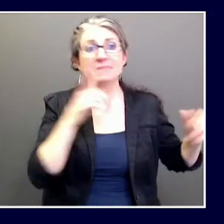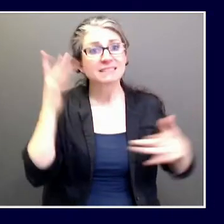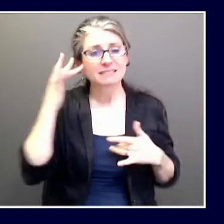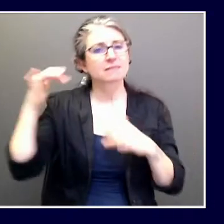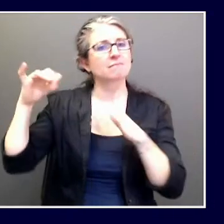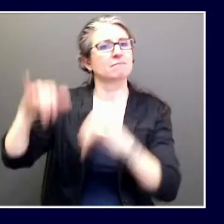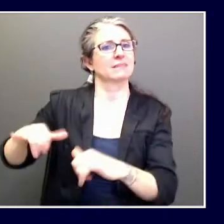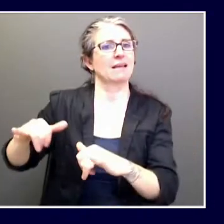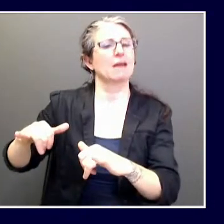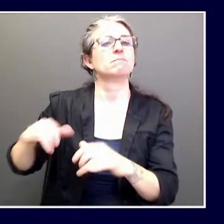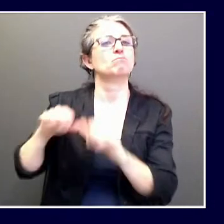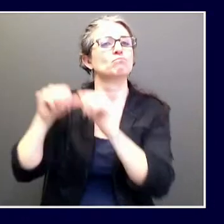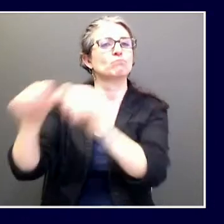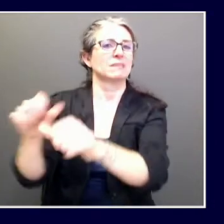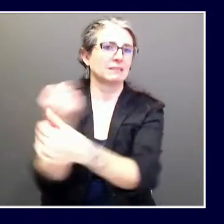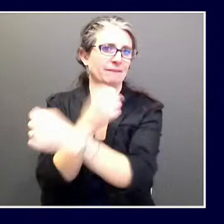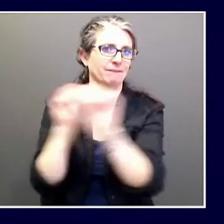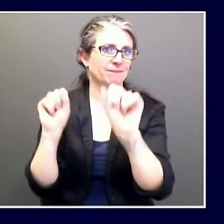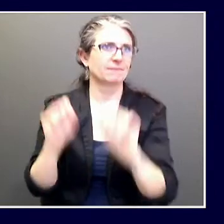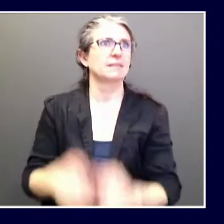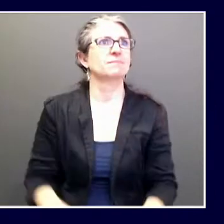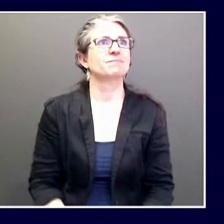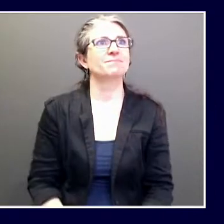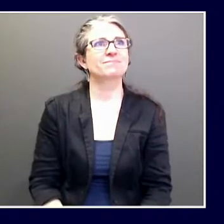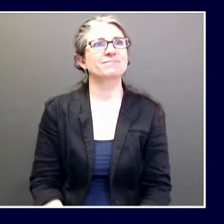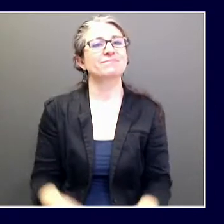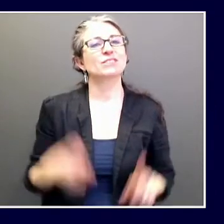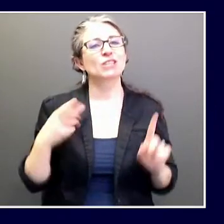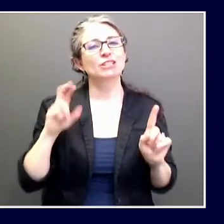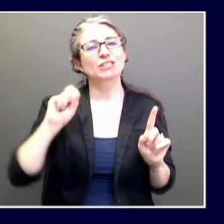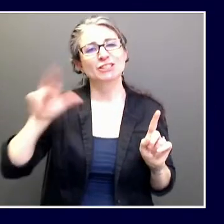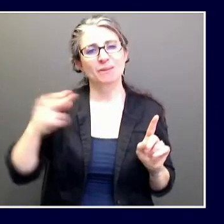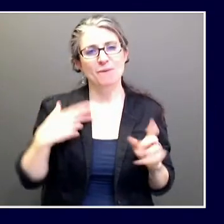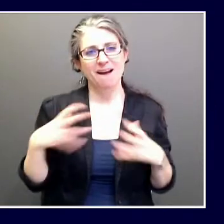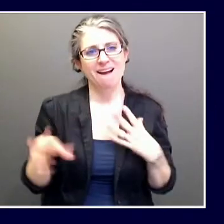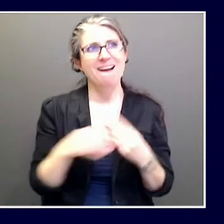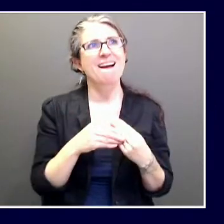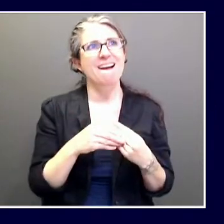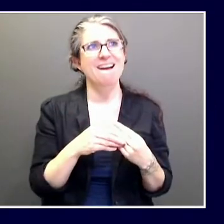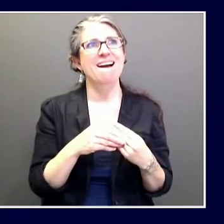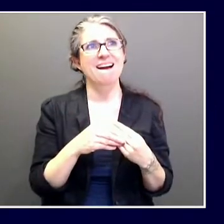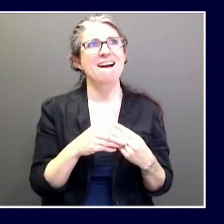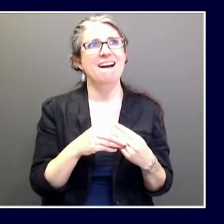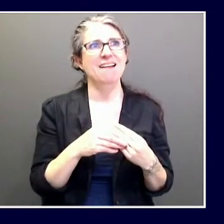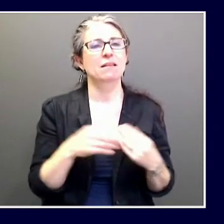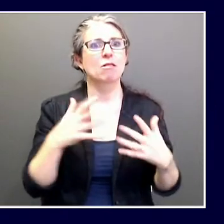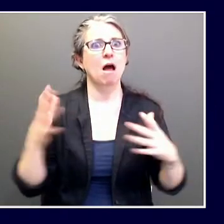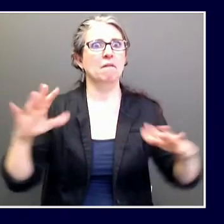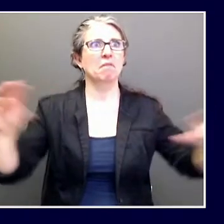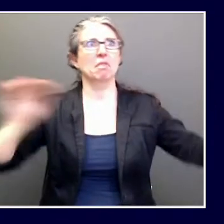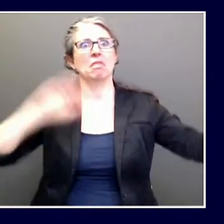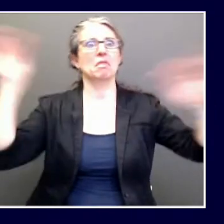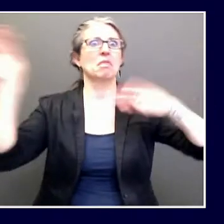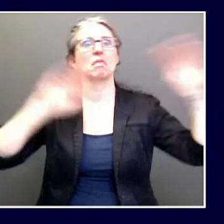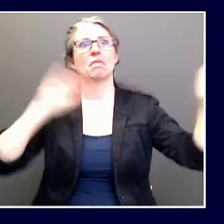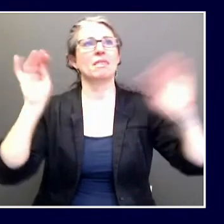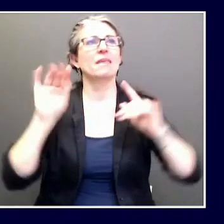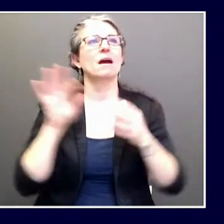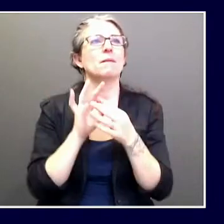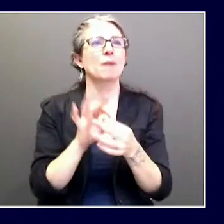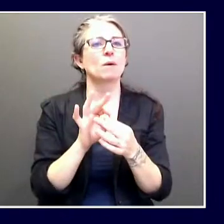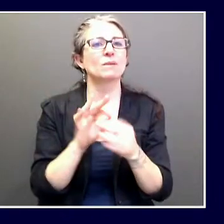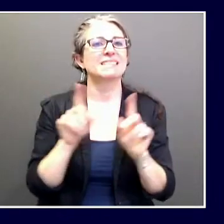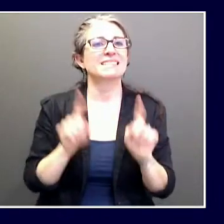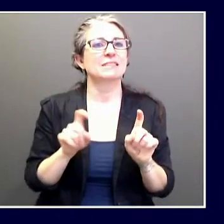pick up on that. Just one. There's a lot of chatter out there about test to stay. Pooled testing is Maine's